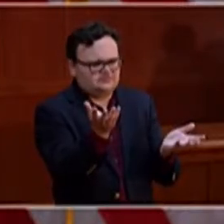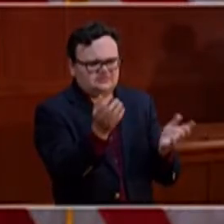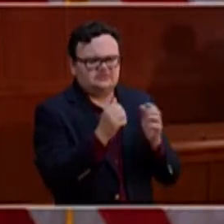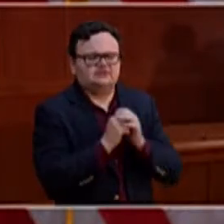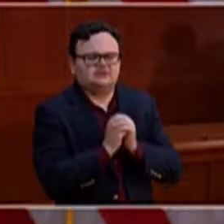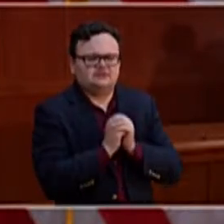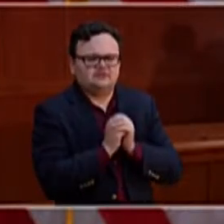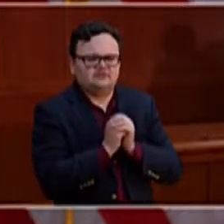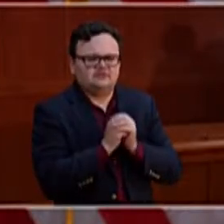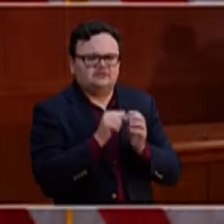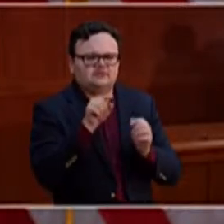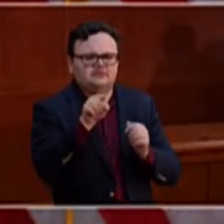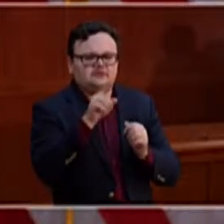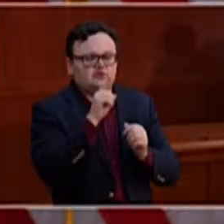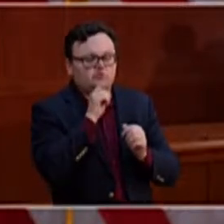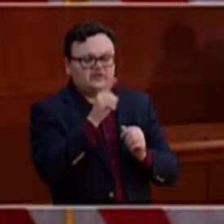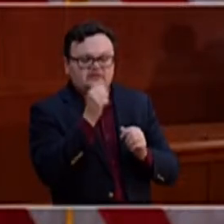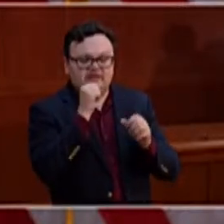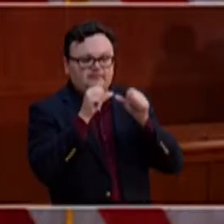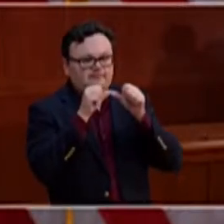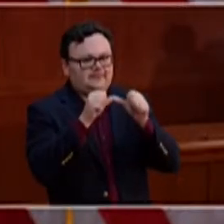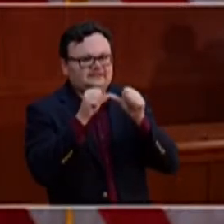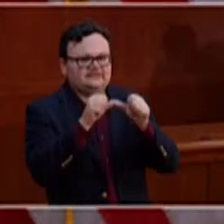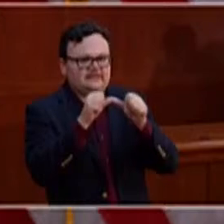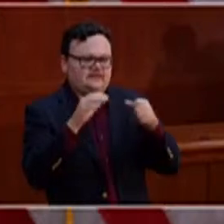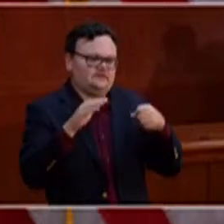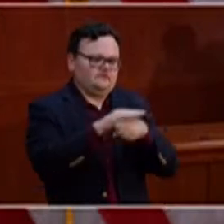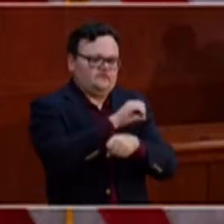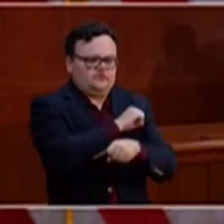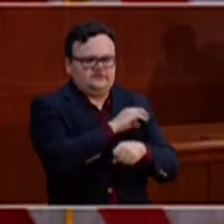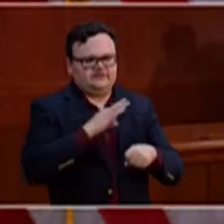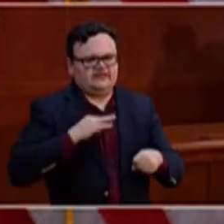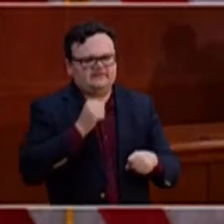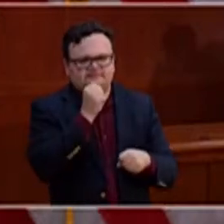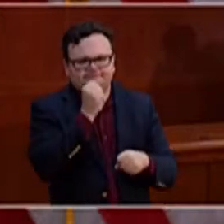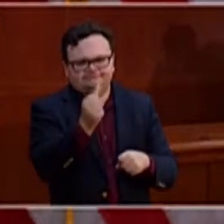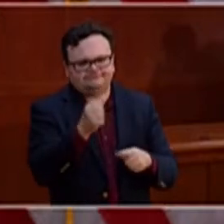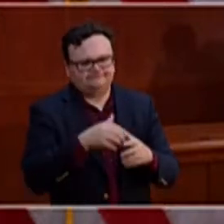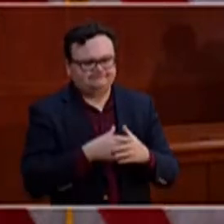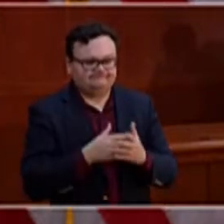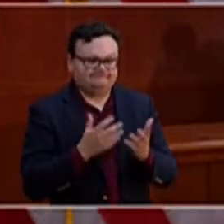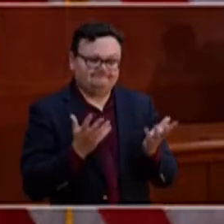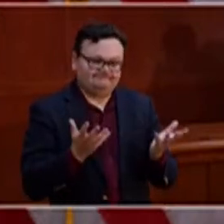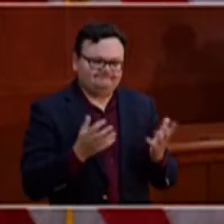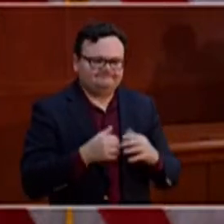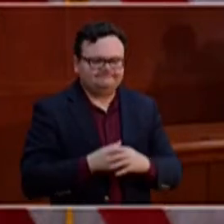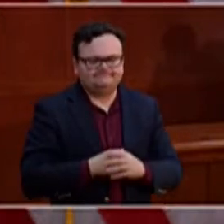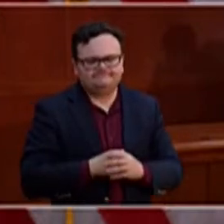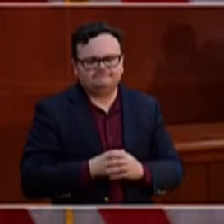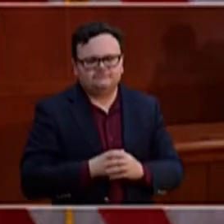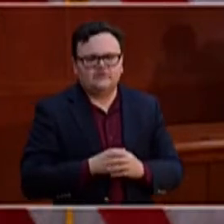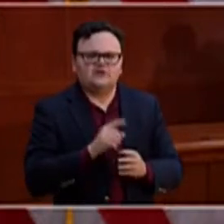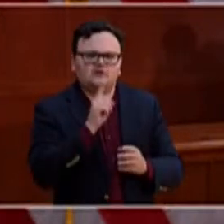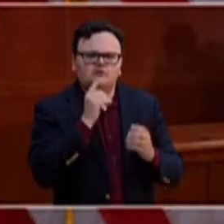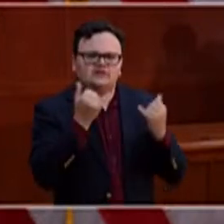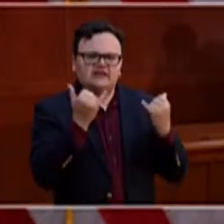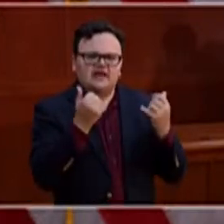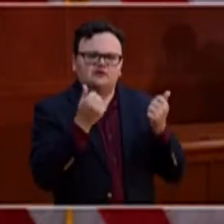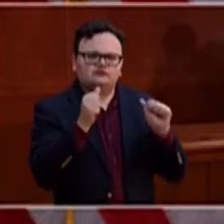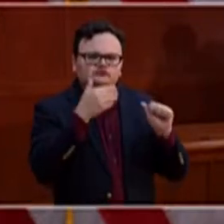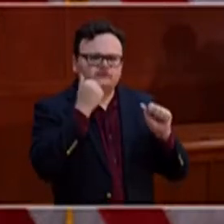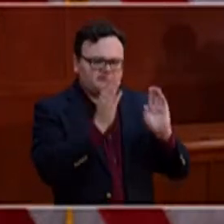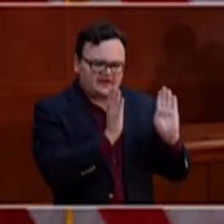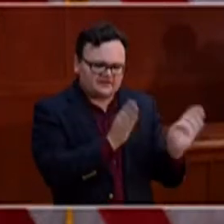their ability to maintain some of the staff. And so I thought, given that, it makes sense to do it. So it's just planning, trying to